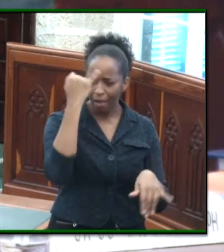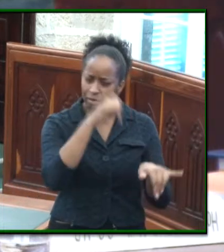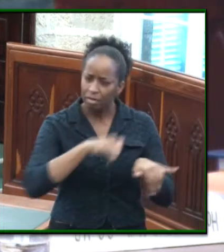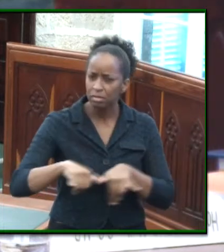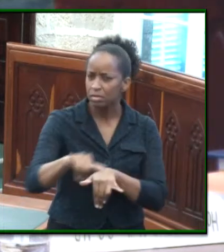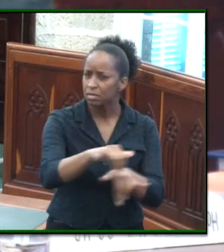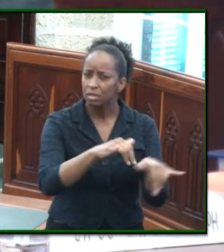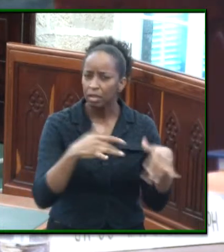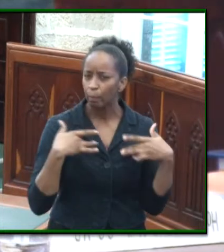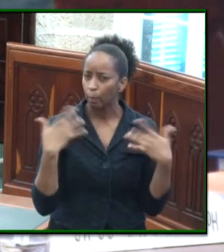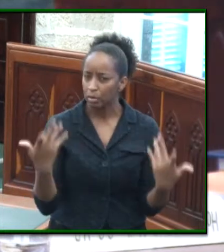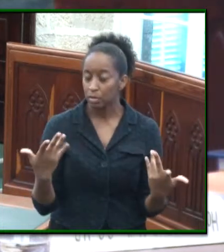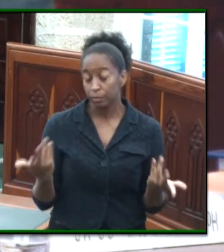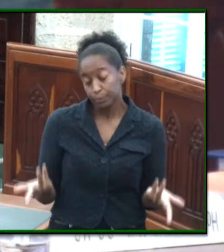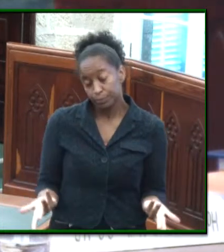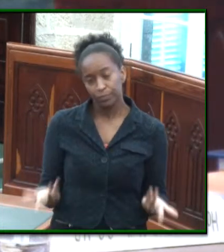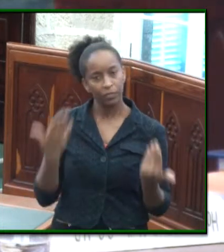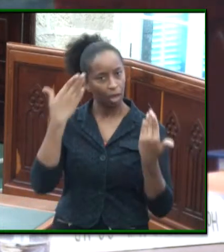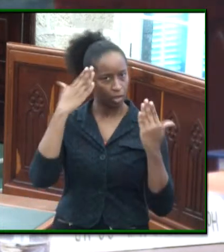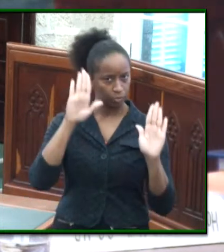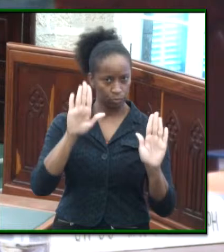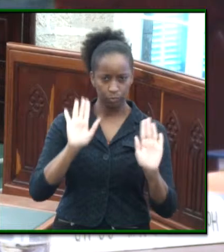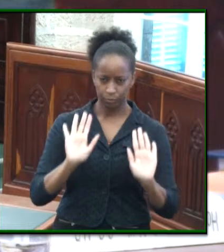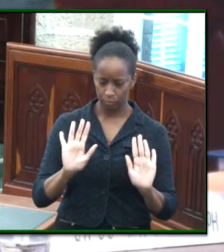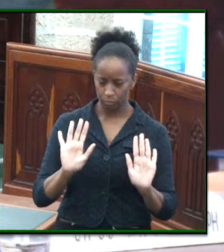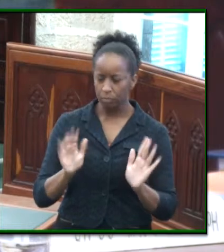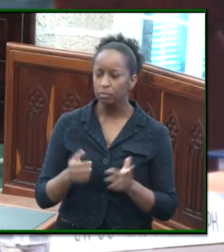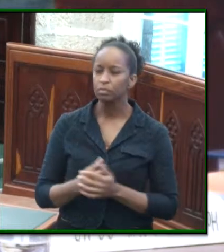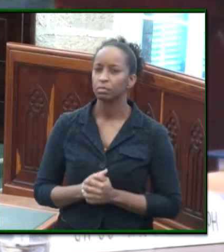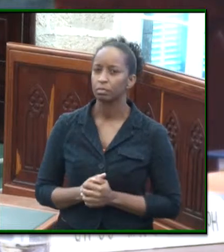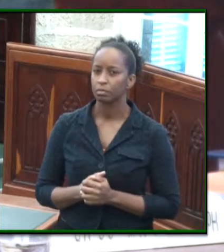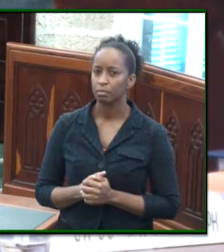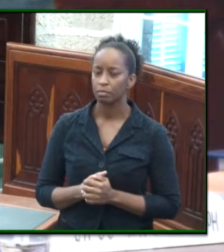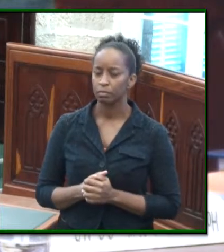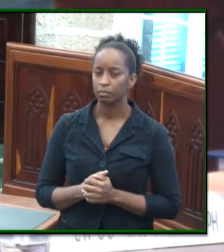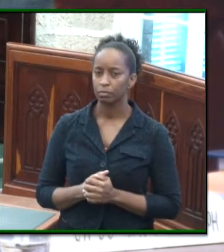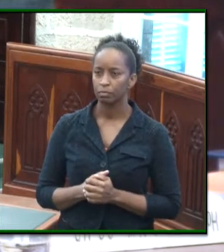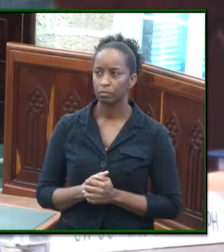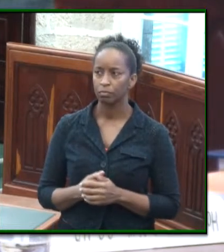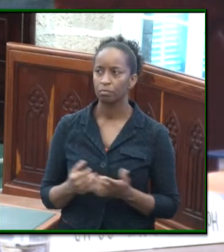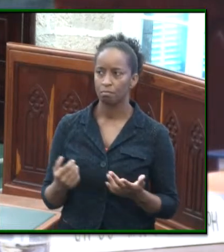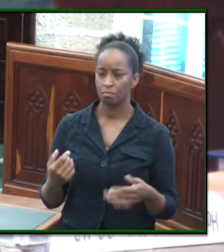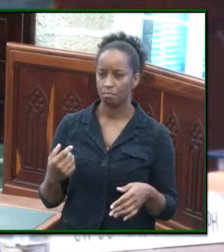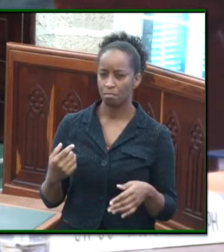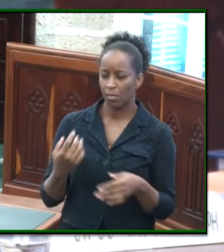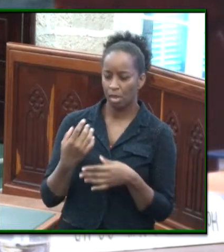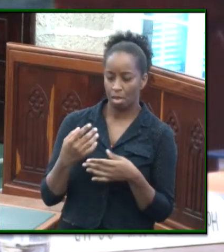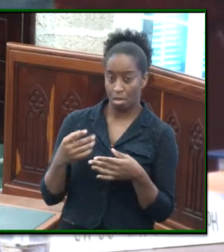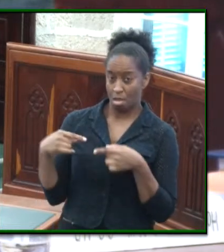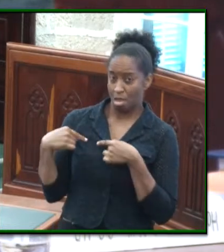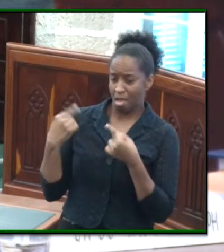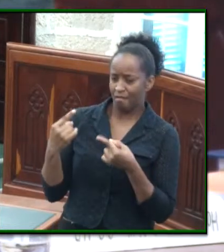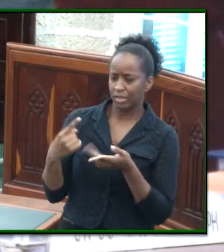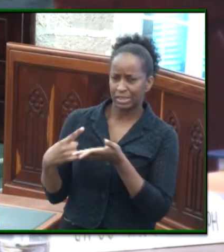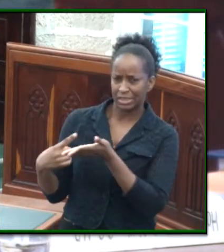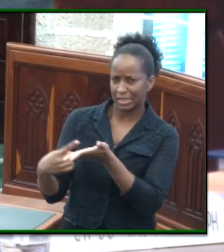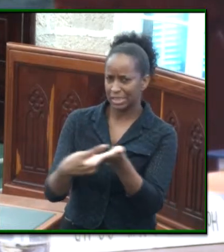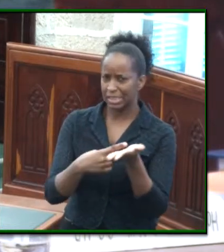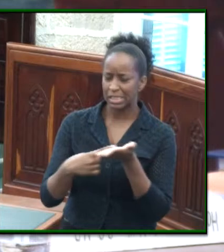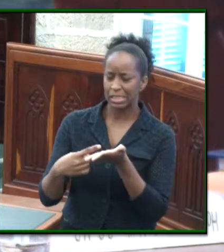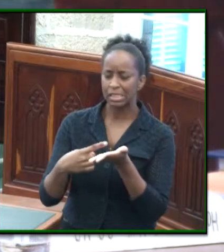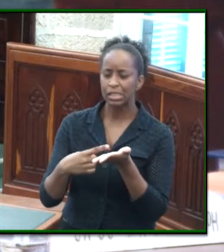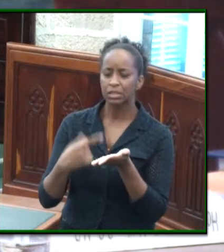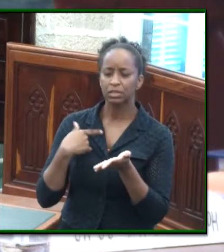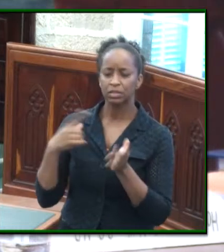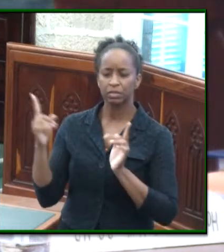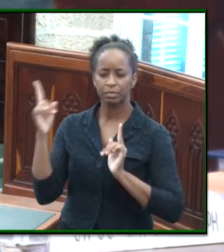because I feel a bit uncomfortable knowing that there have been so many reports written over the course of the